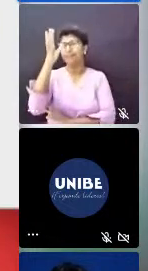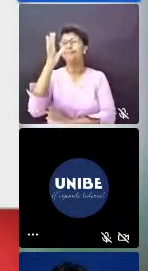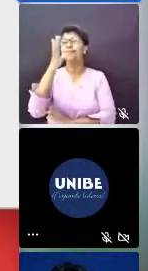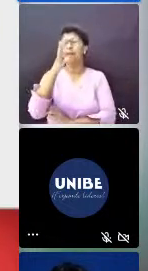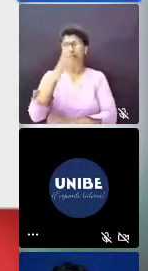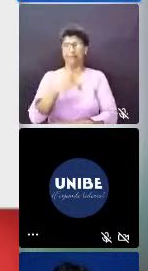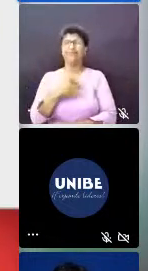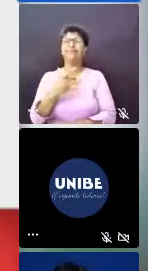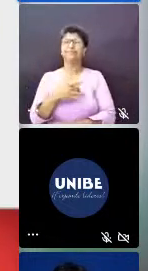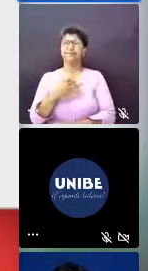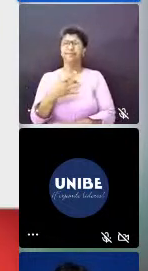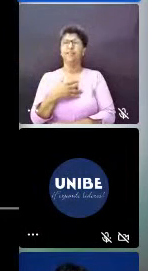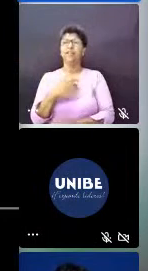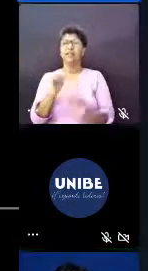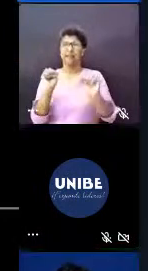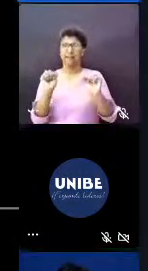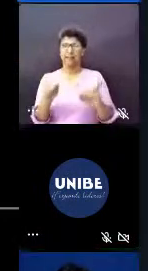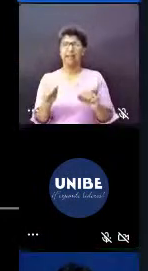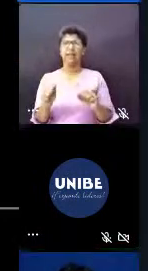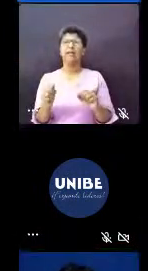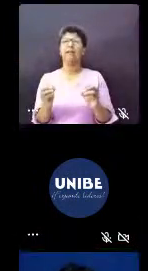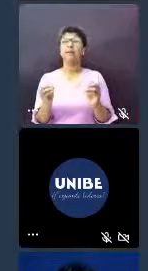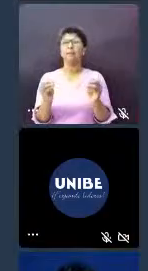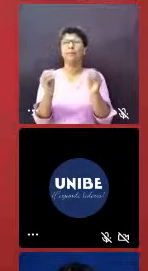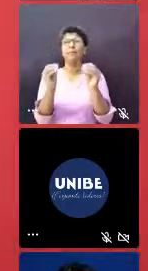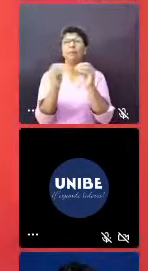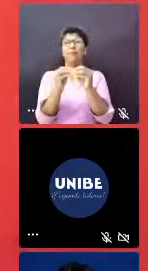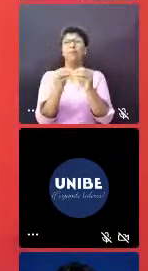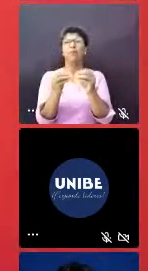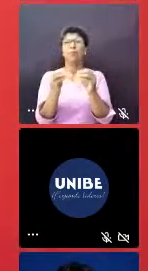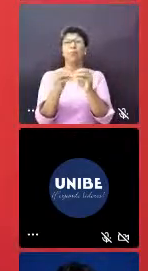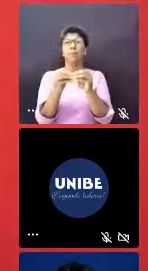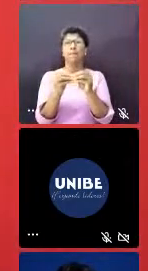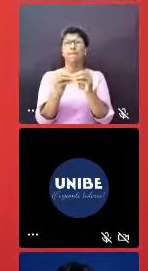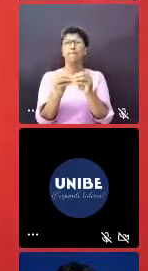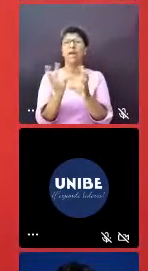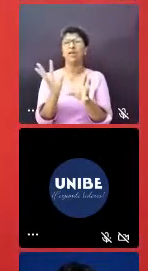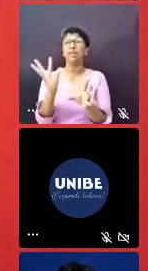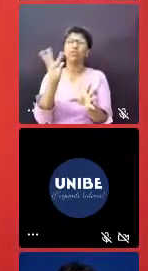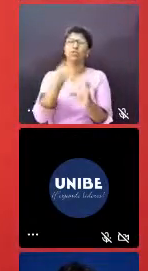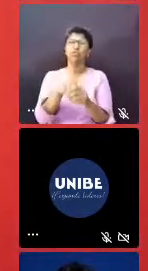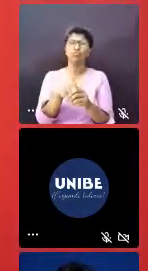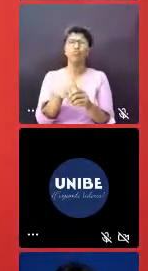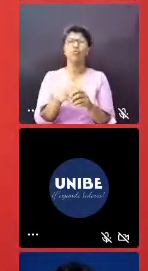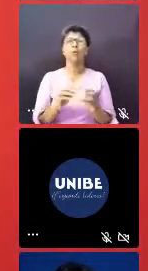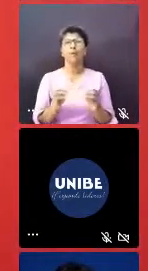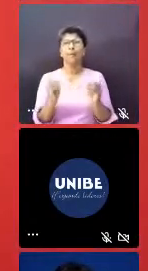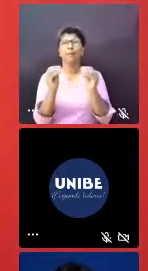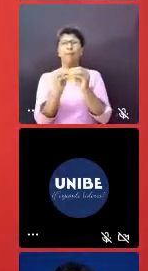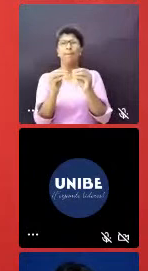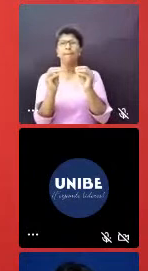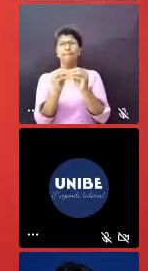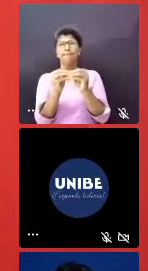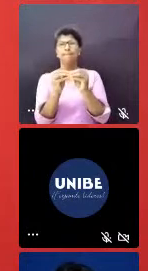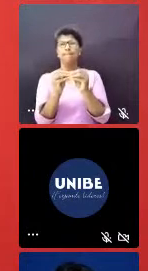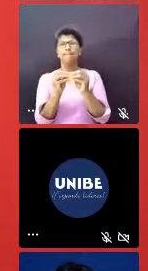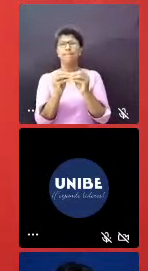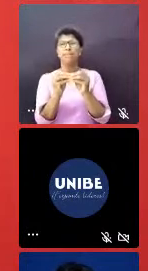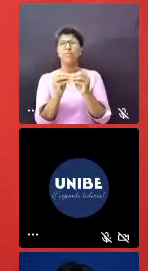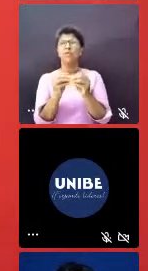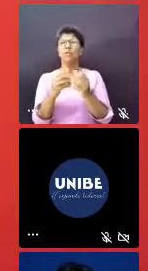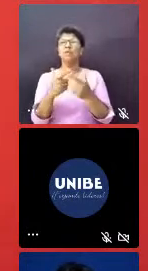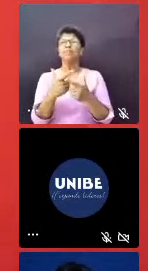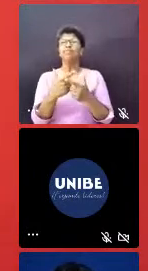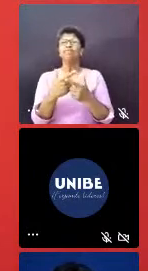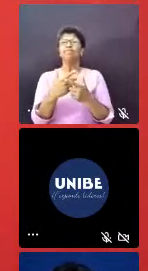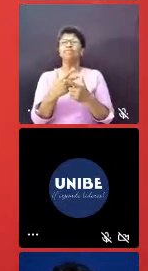that they could be better supported, and they could have more relief